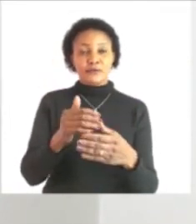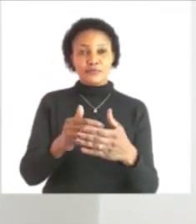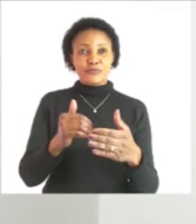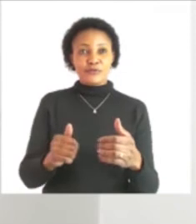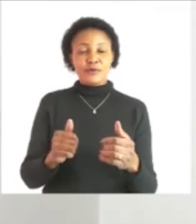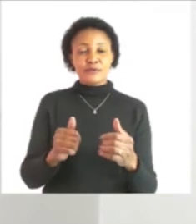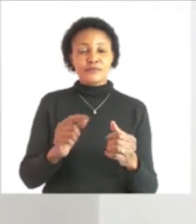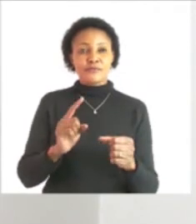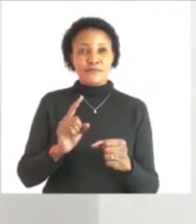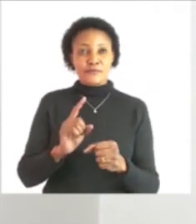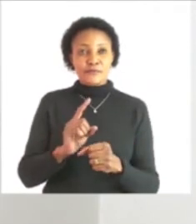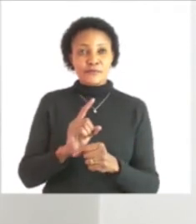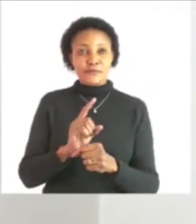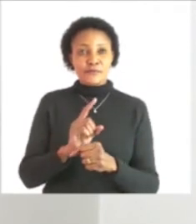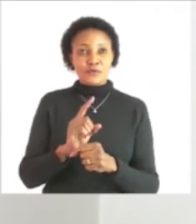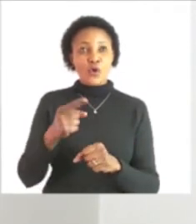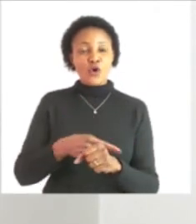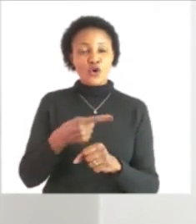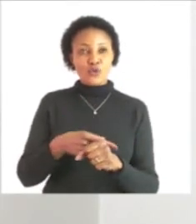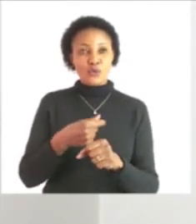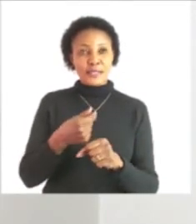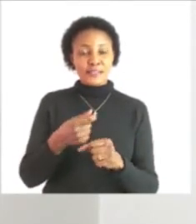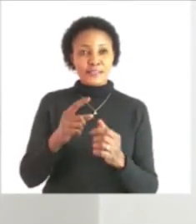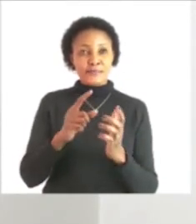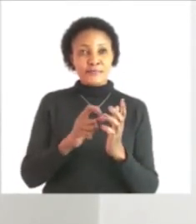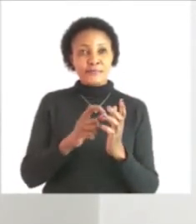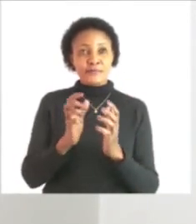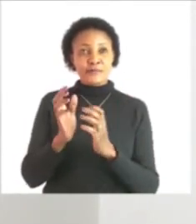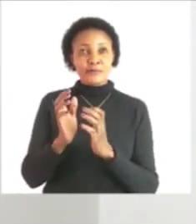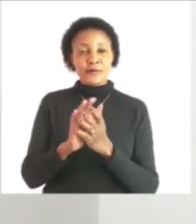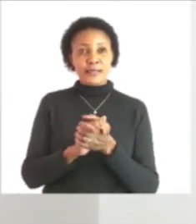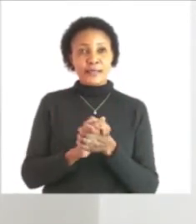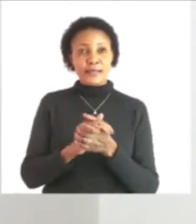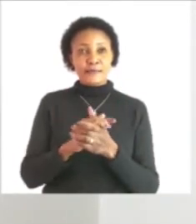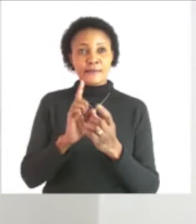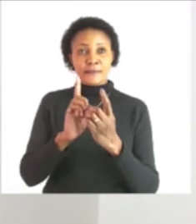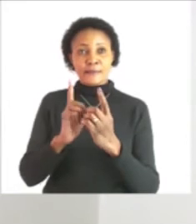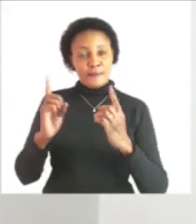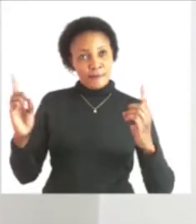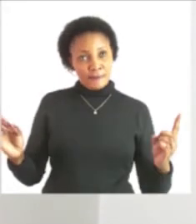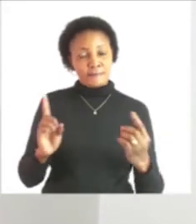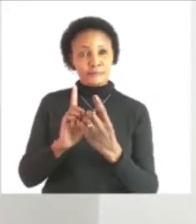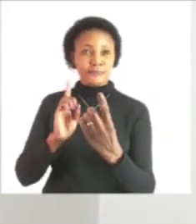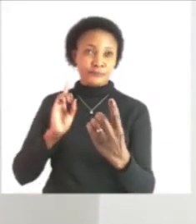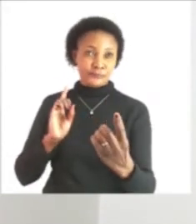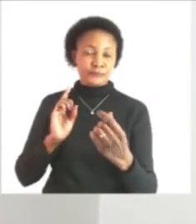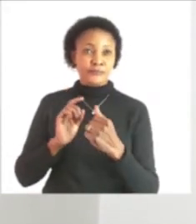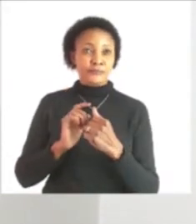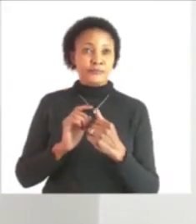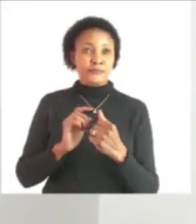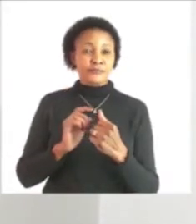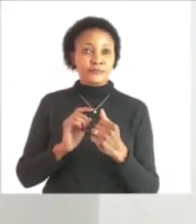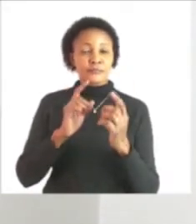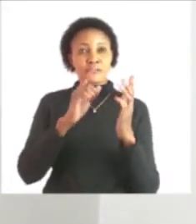on, let us remember to always sanitize our hands and keep social distance. Now let us